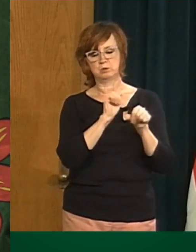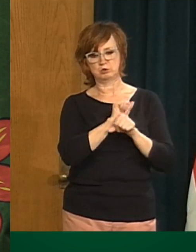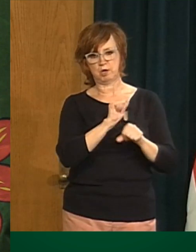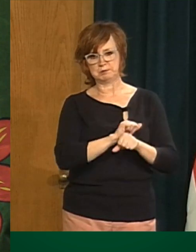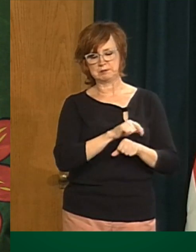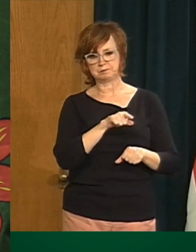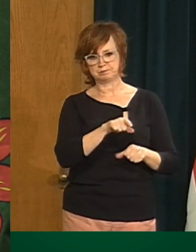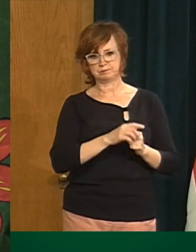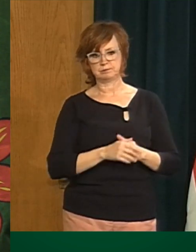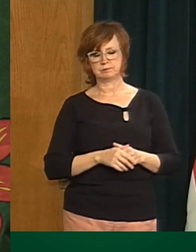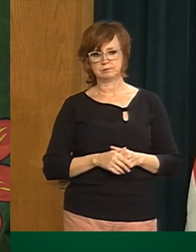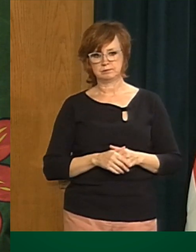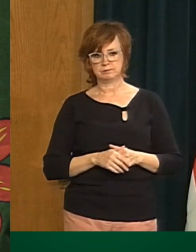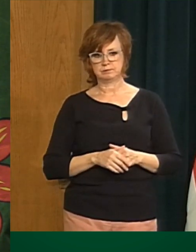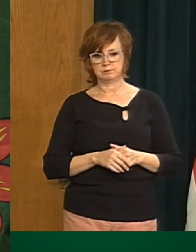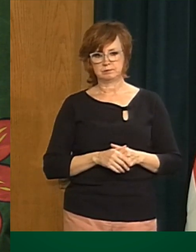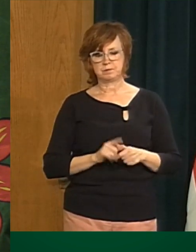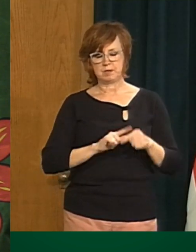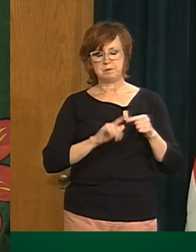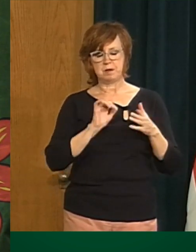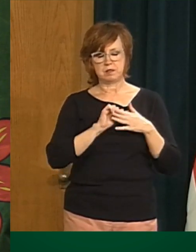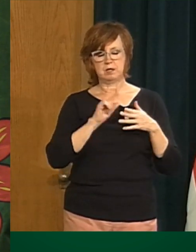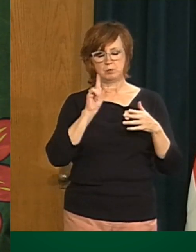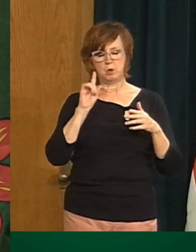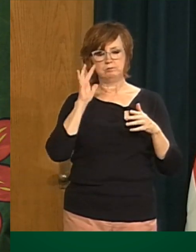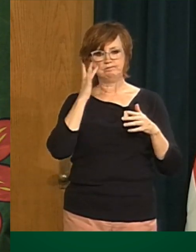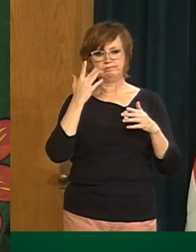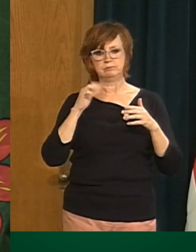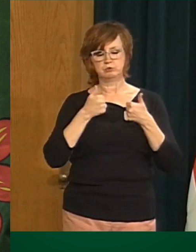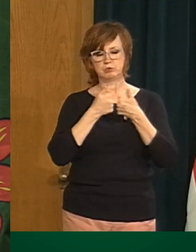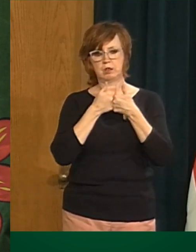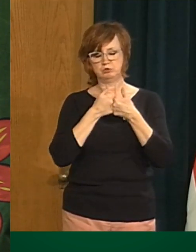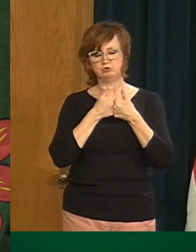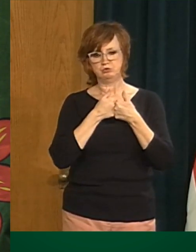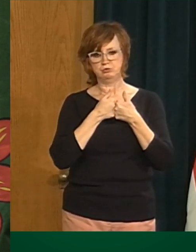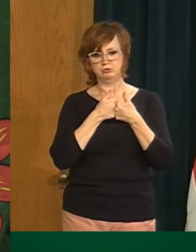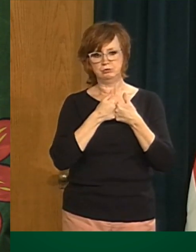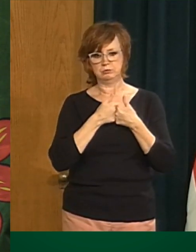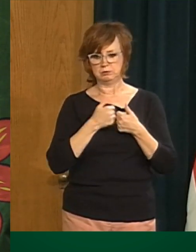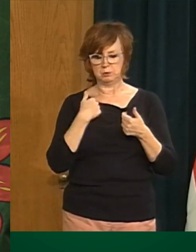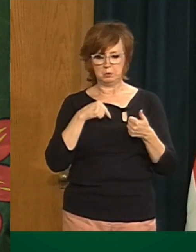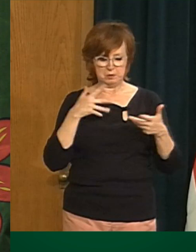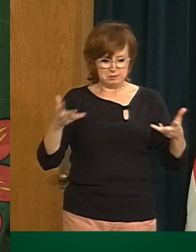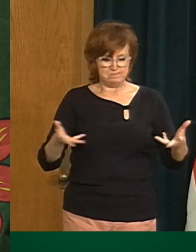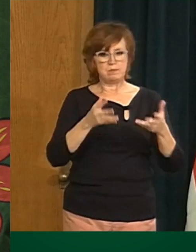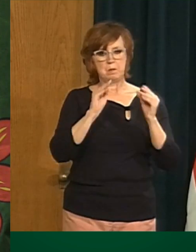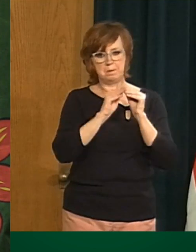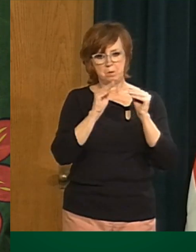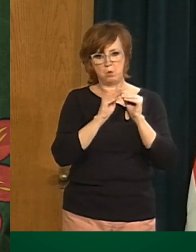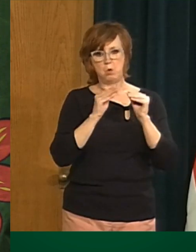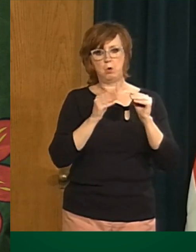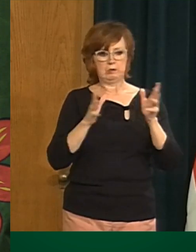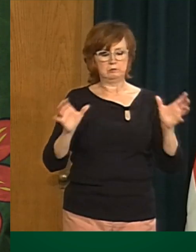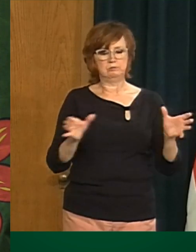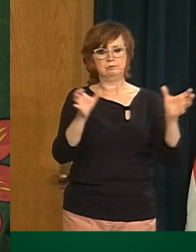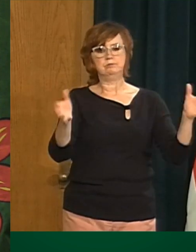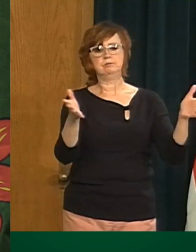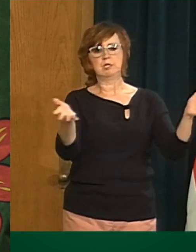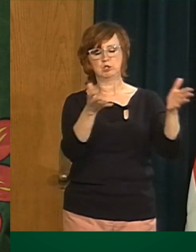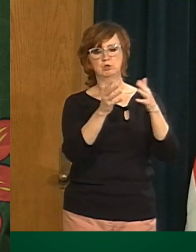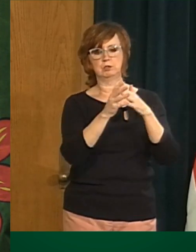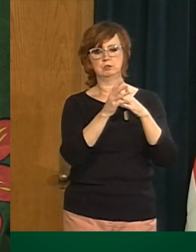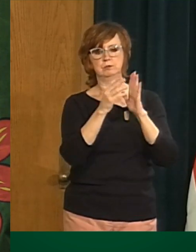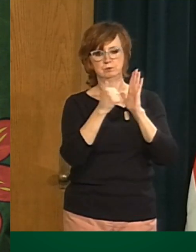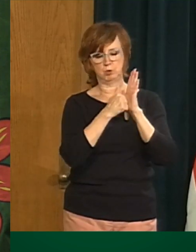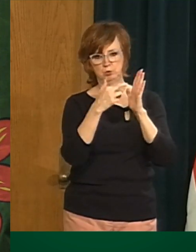and remote communities. So the education has been happening. It's been ramped up more recently, and it has, I would